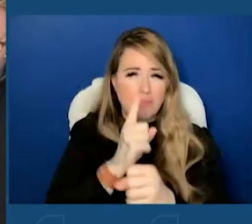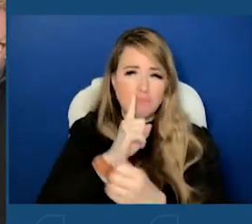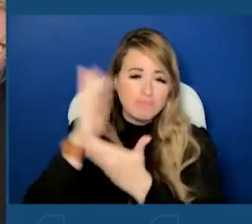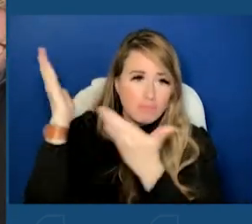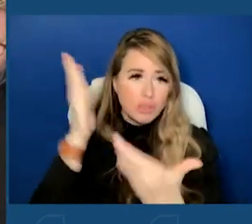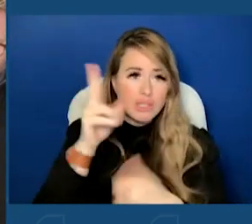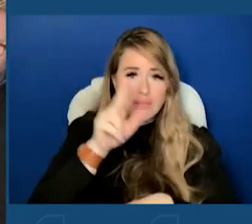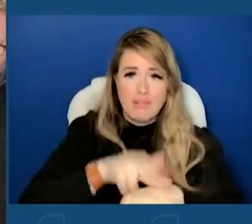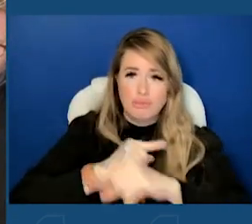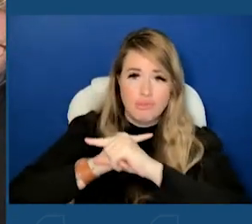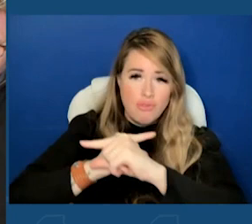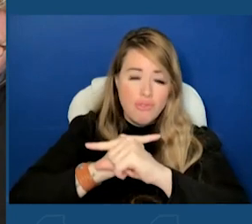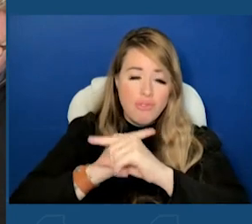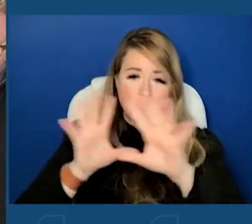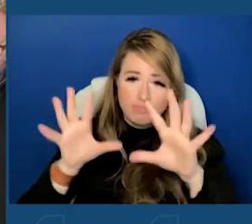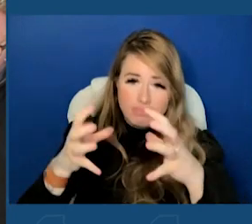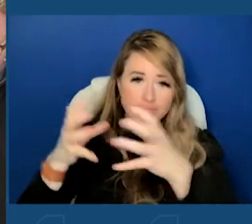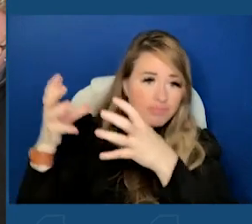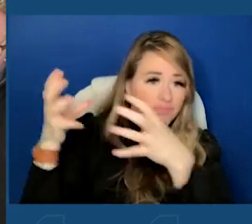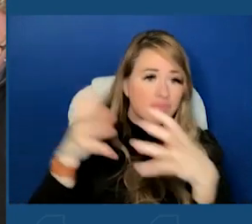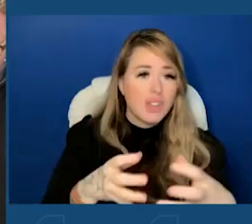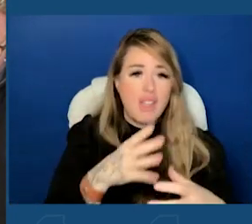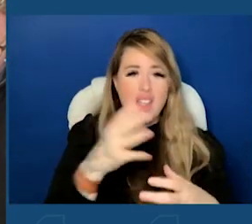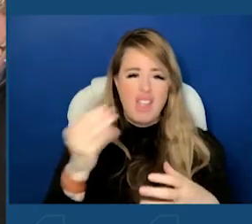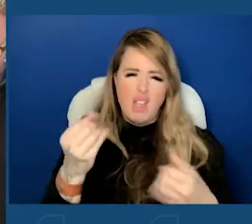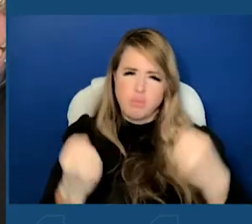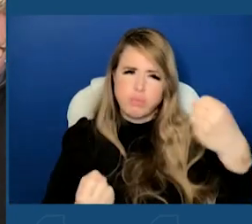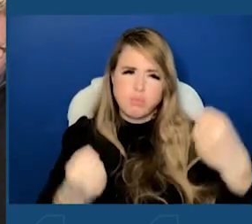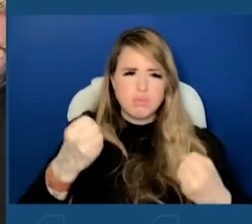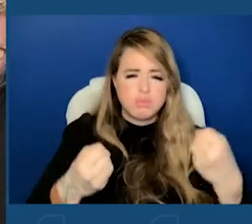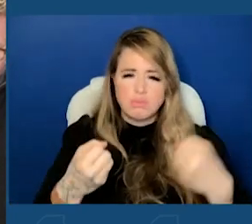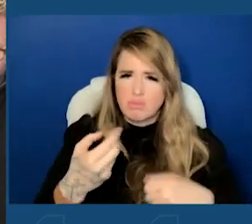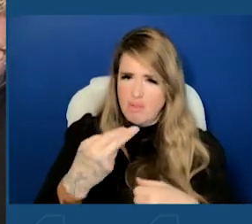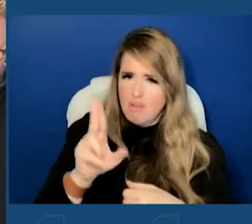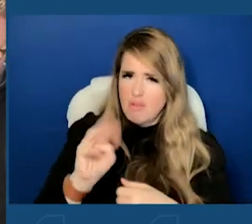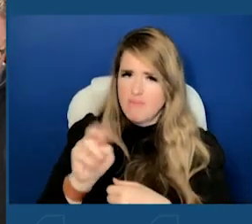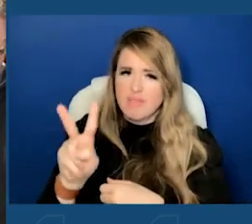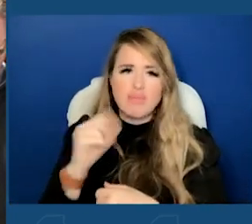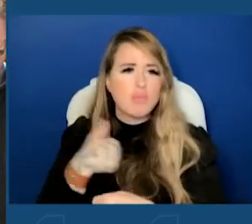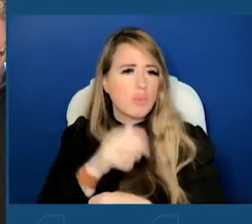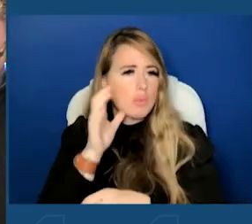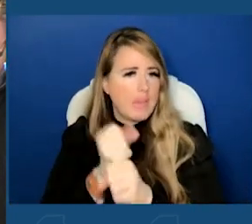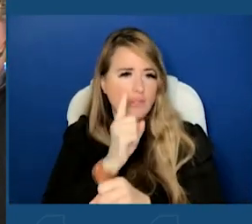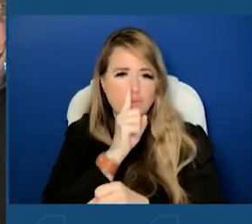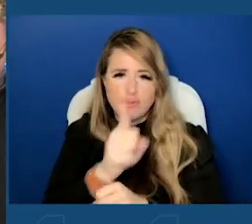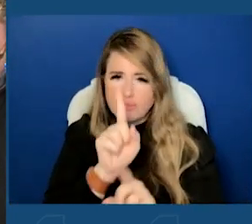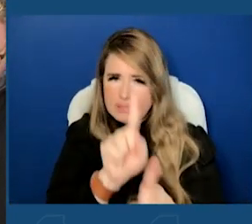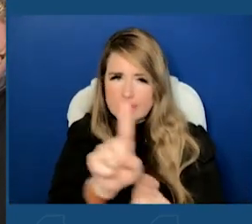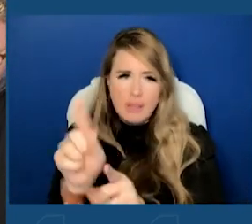Guard and Humvees to make sure that we are getting to all of the people who